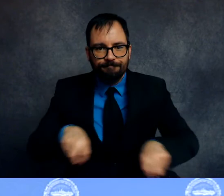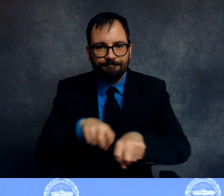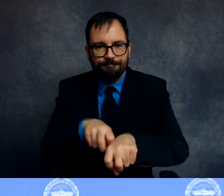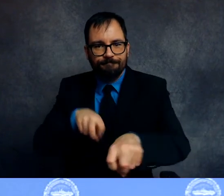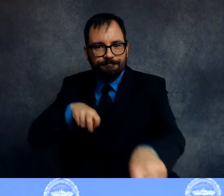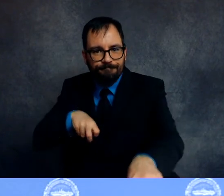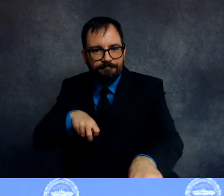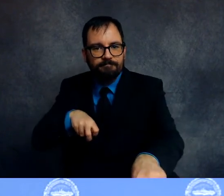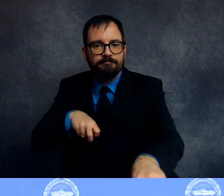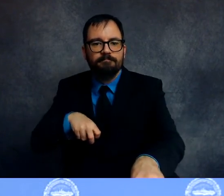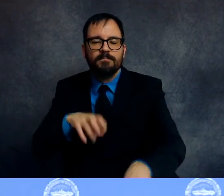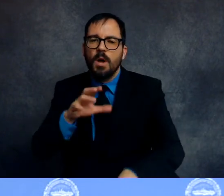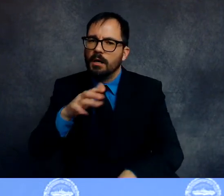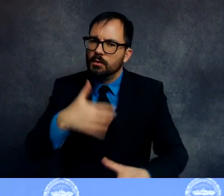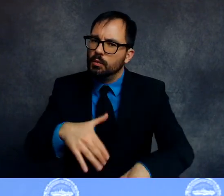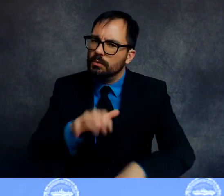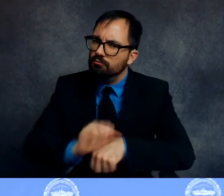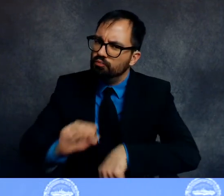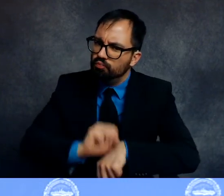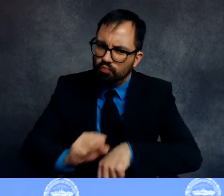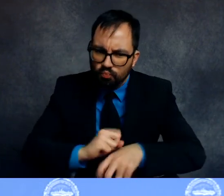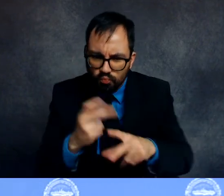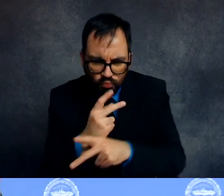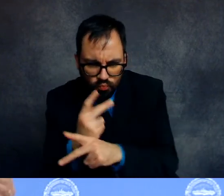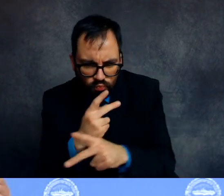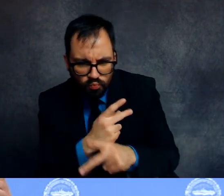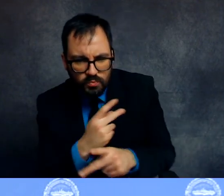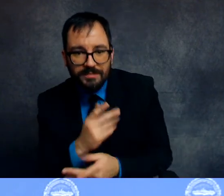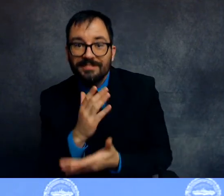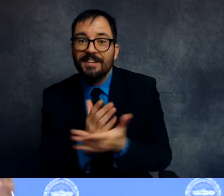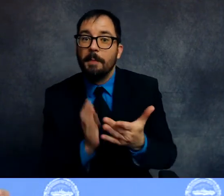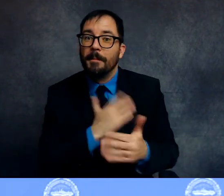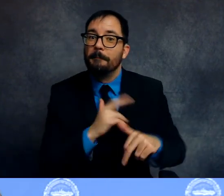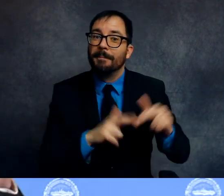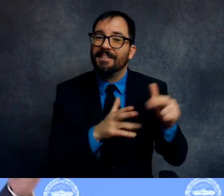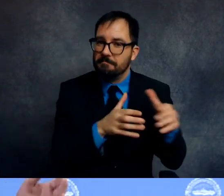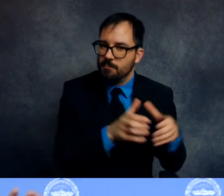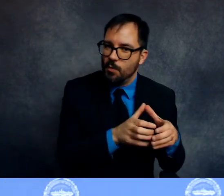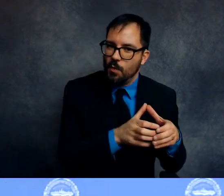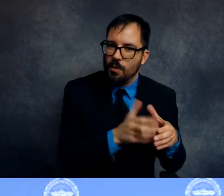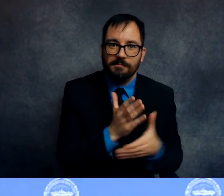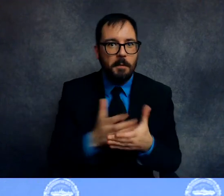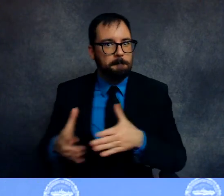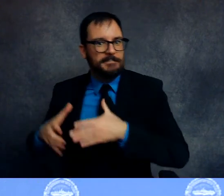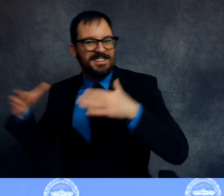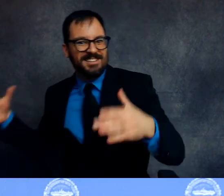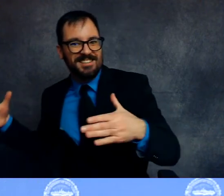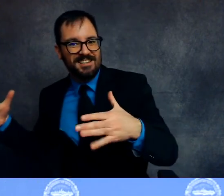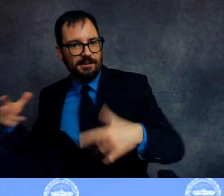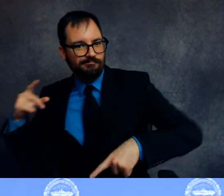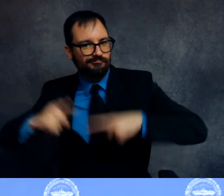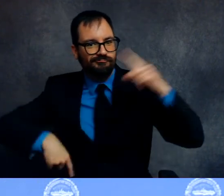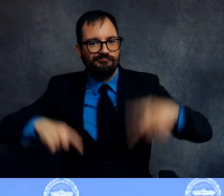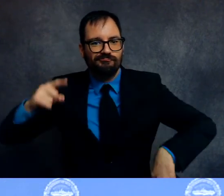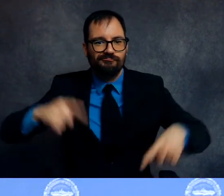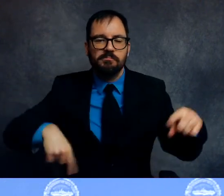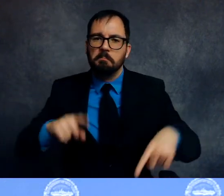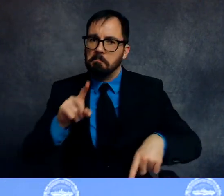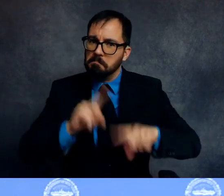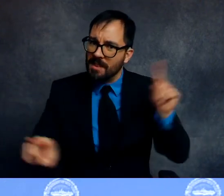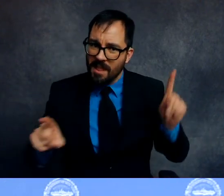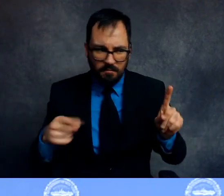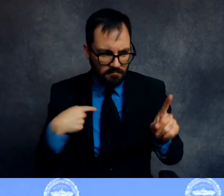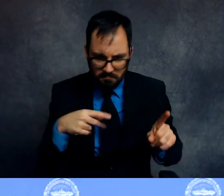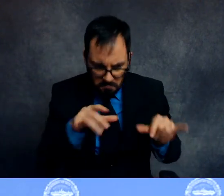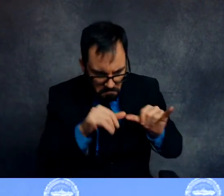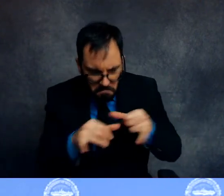that the number of students that were being invited in could be spaced out by desks and space. And it takes some real